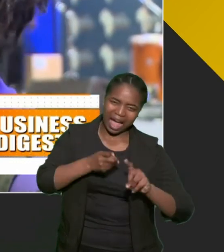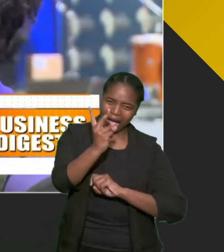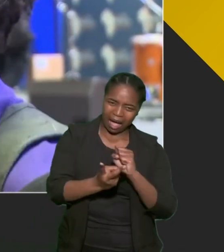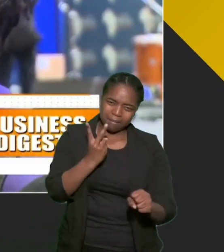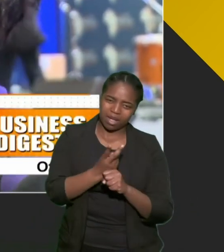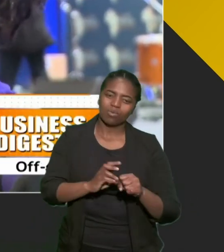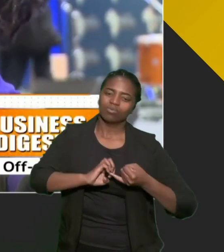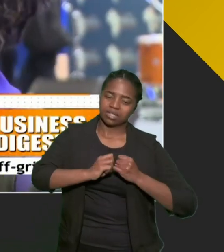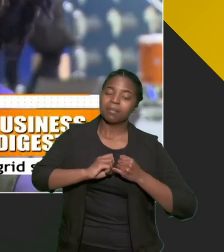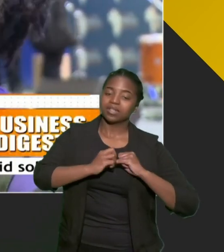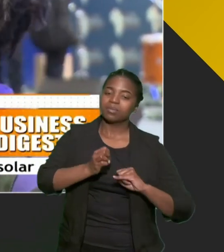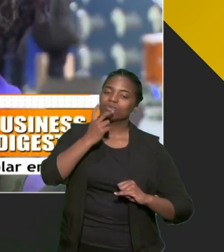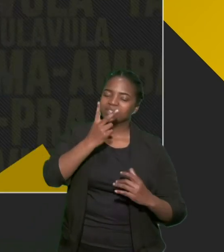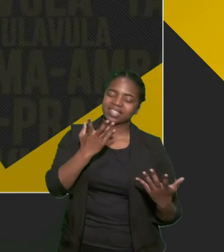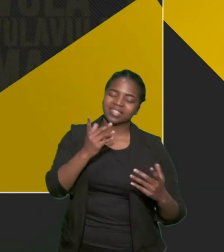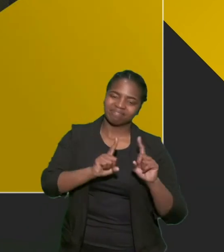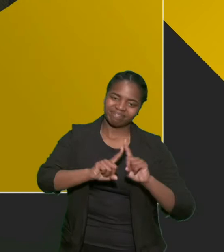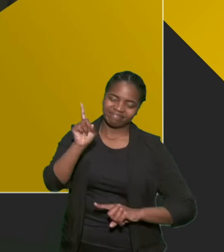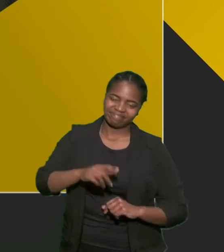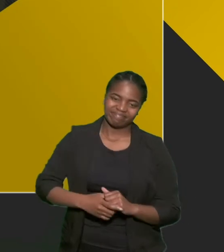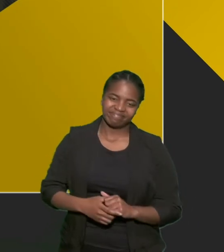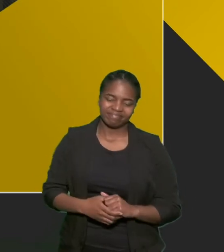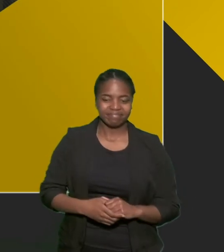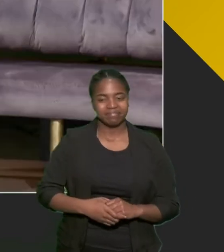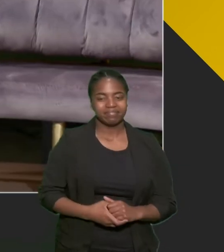they will see how we feel when we succeed.